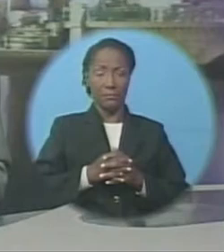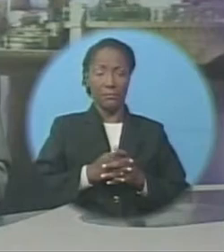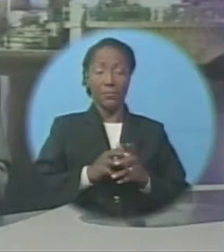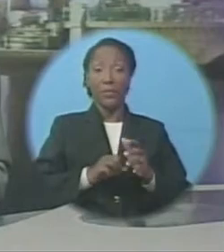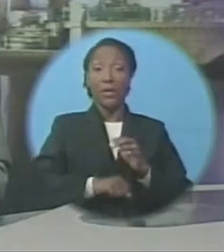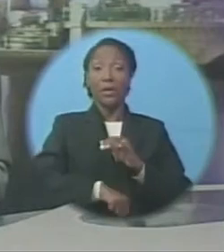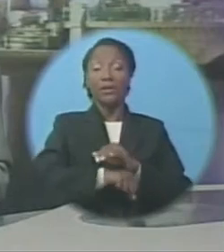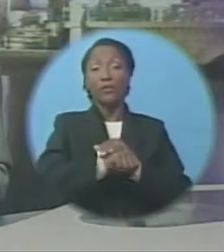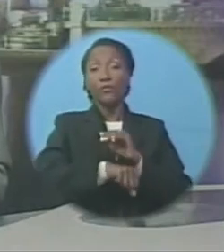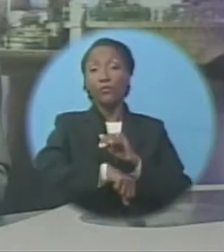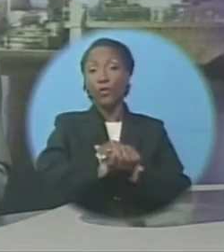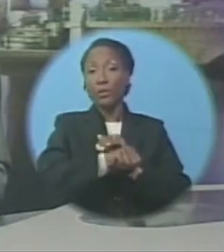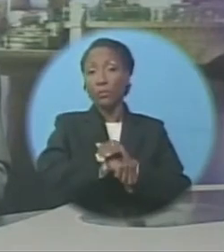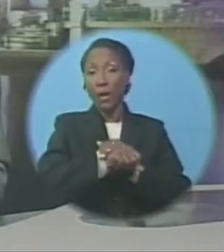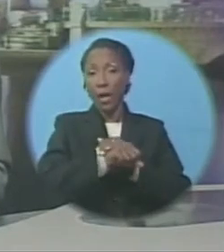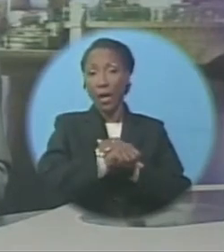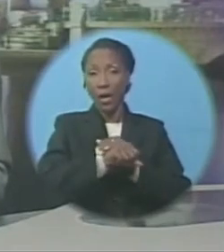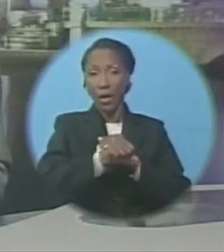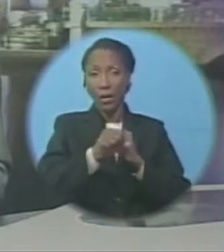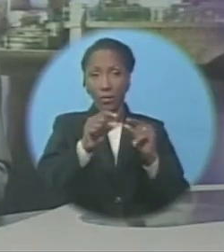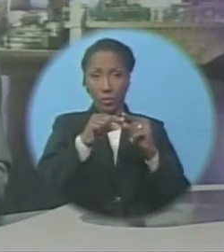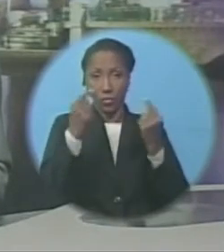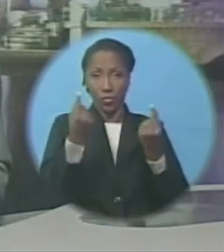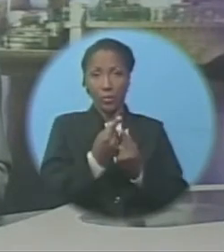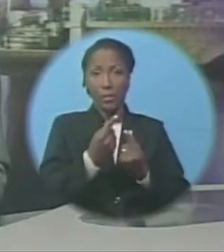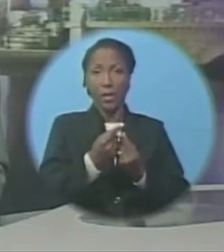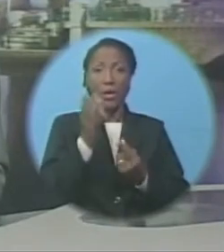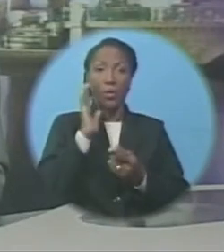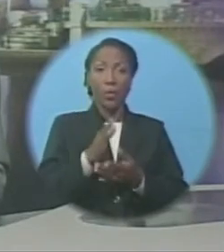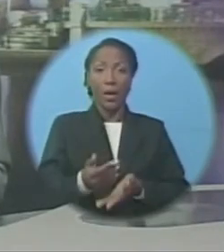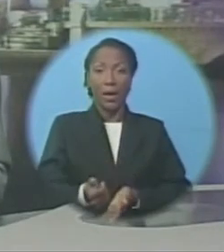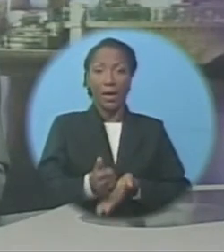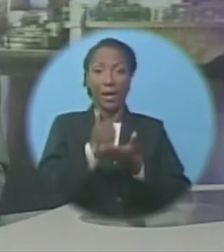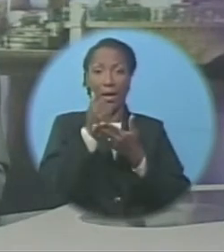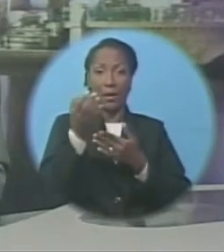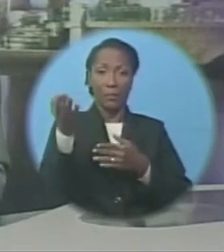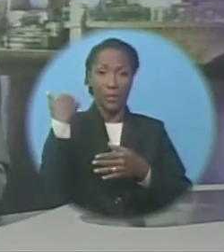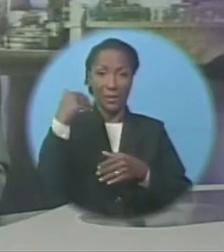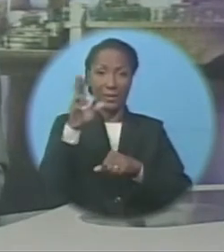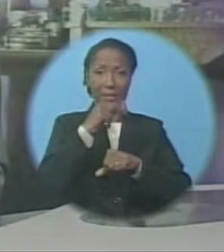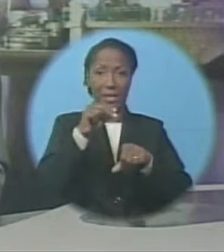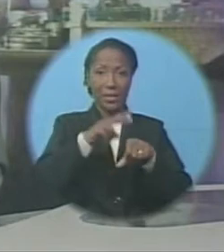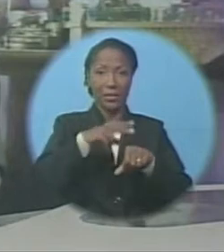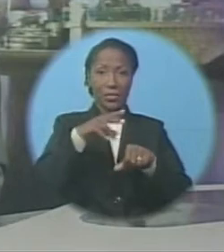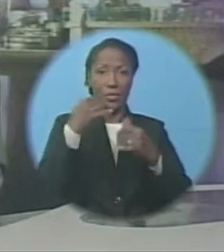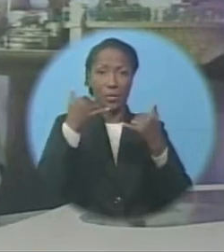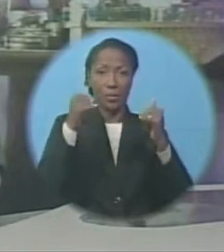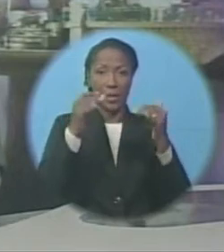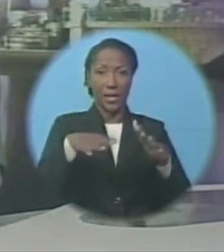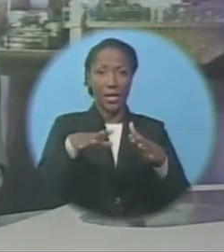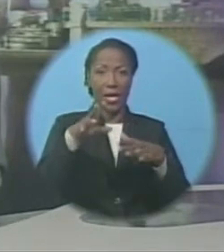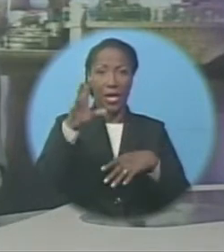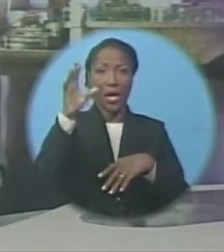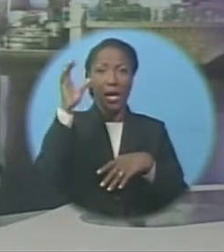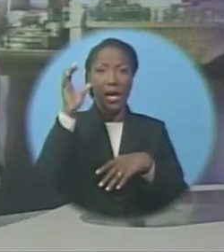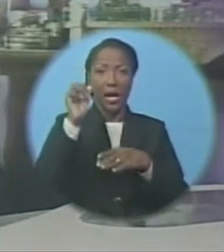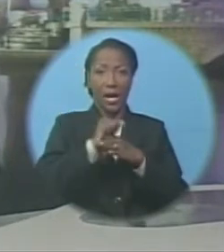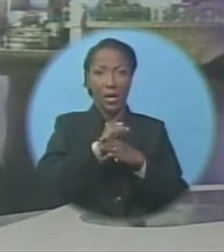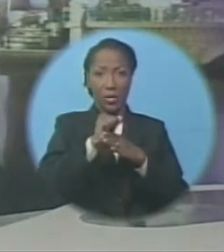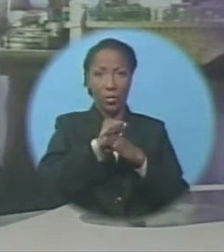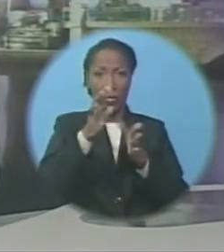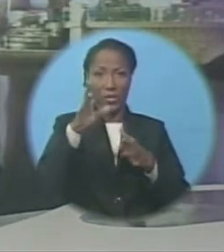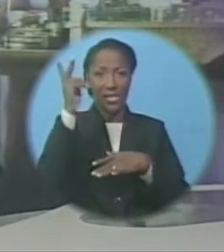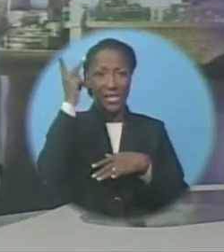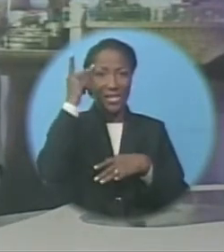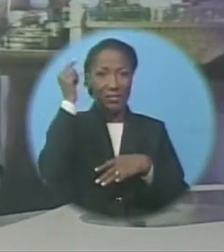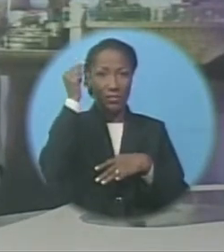Well, the football fraternity is coming to the aid of former national player and coach Keith Griffith. There will be a football fundraising